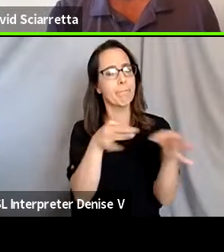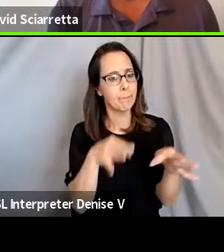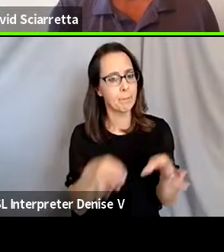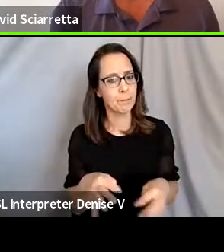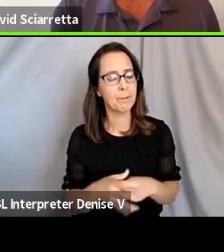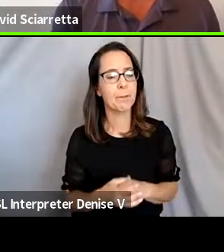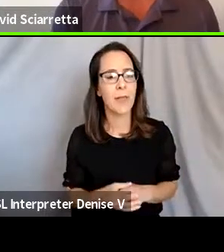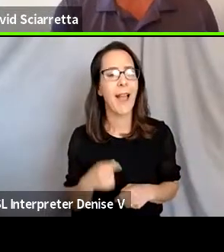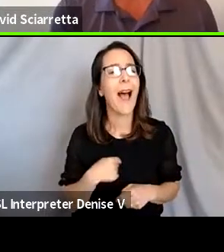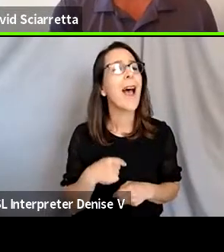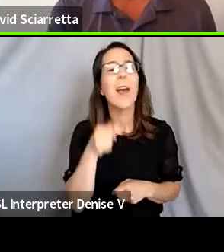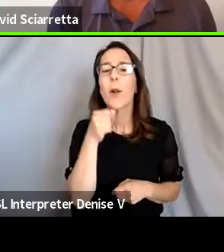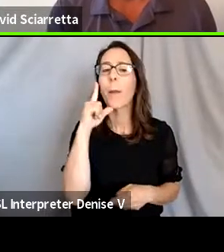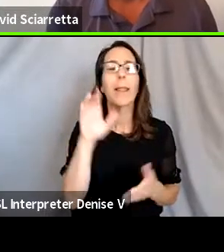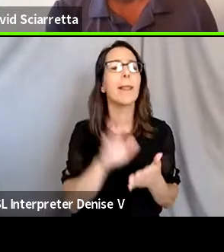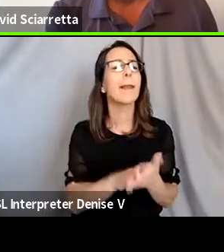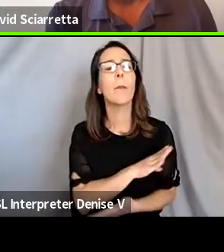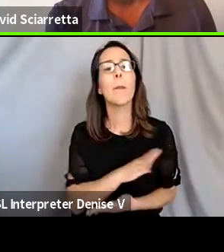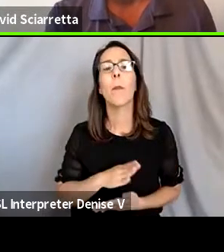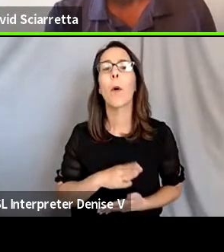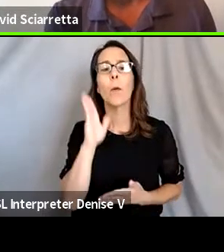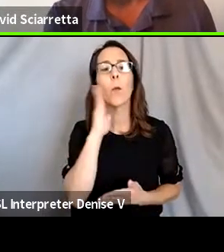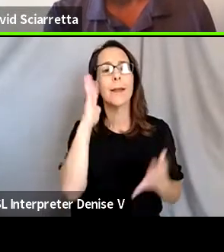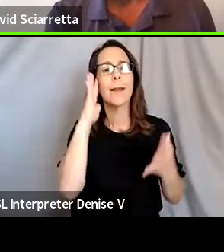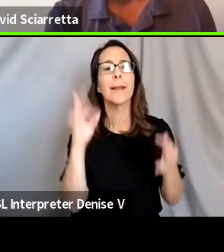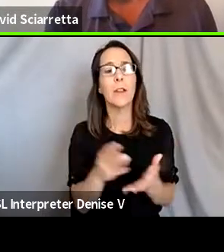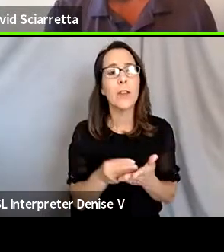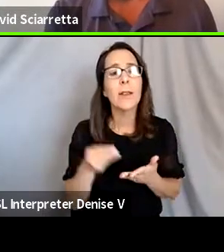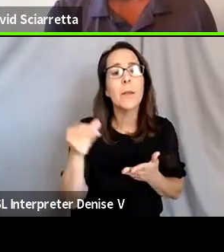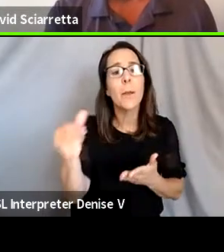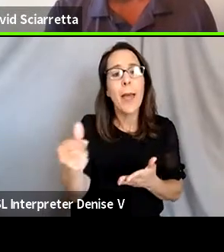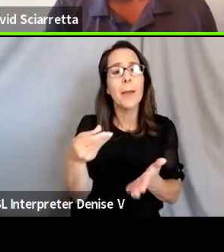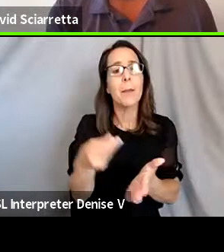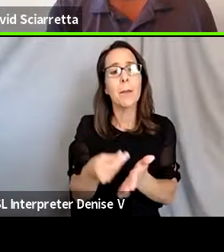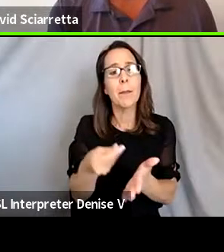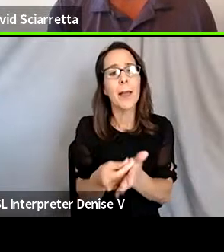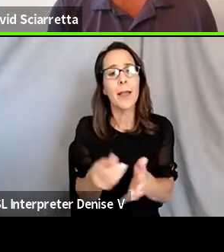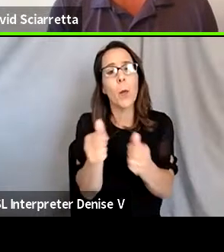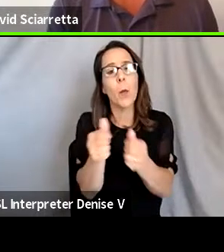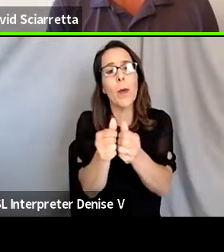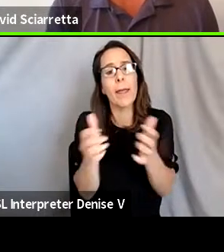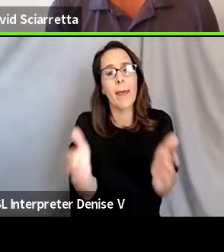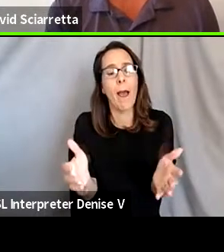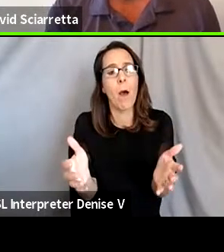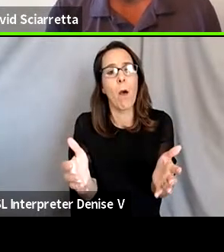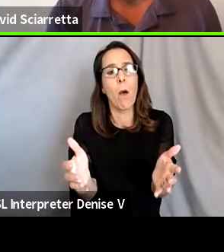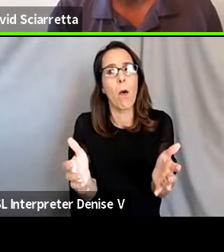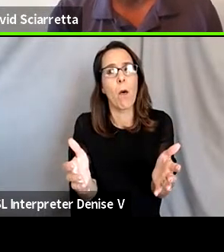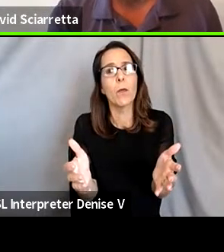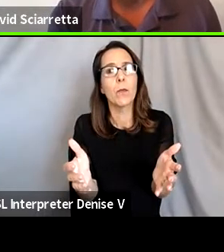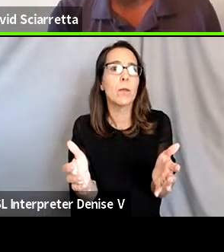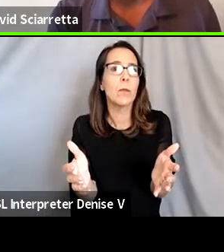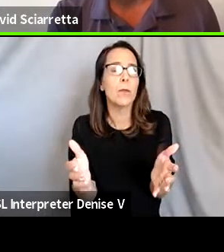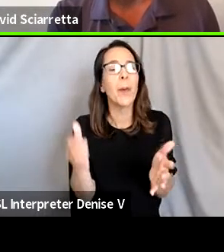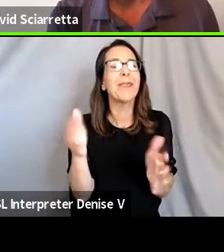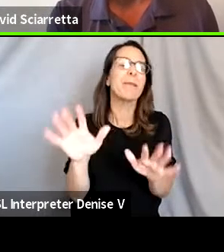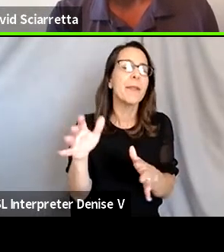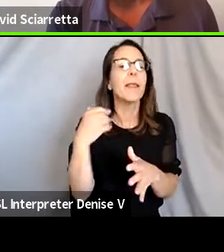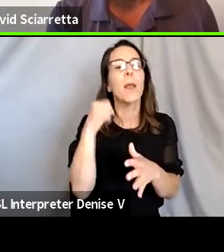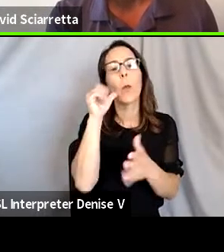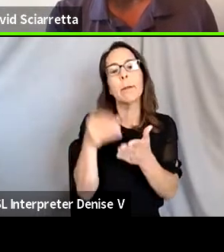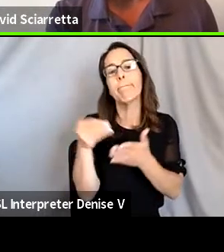believe the board would have taken a decision to expend monies that way if it had come at the cost of services